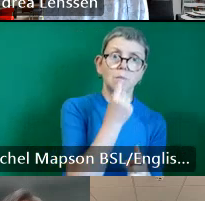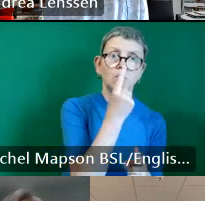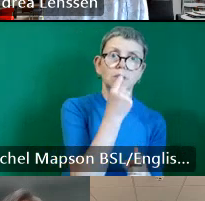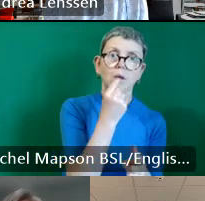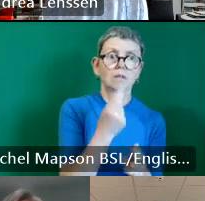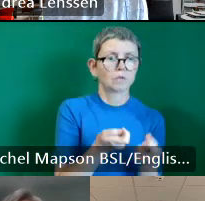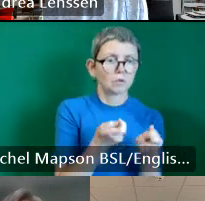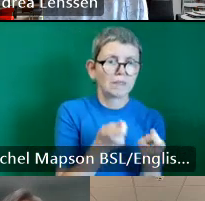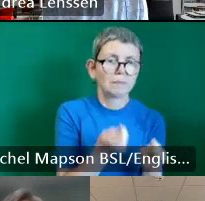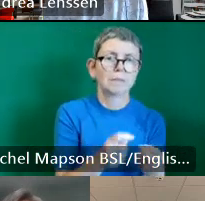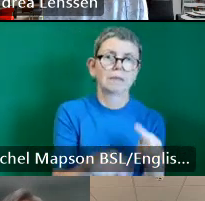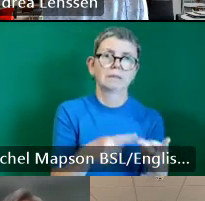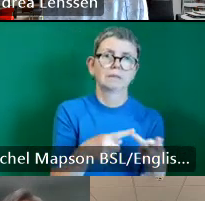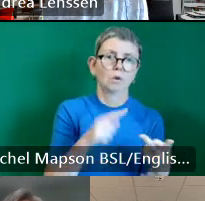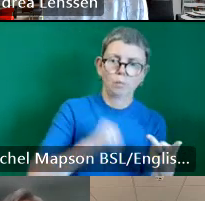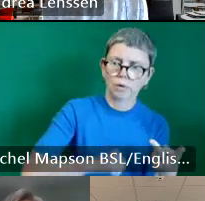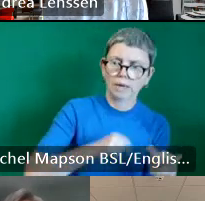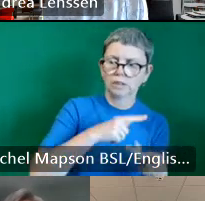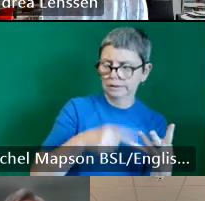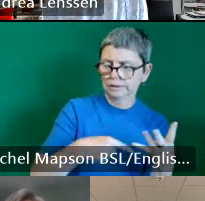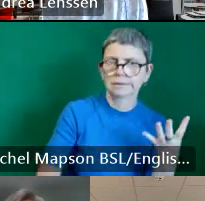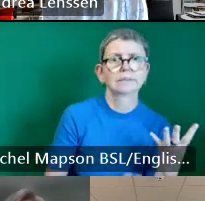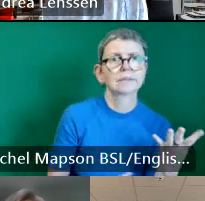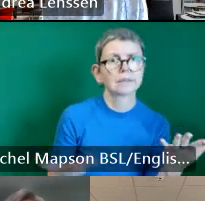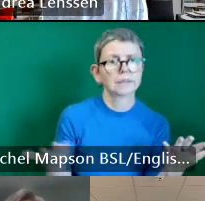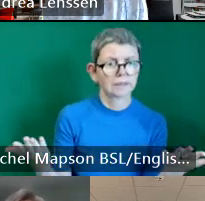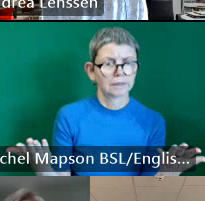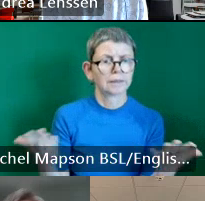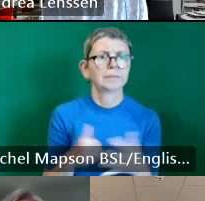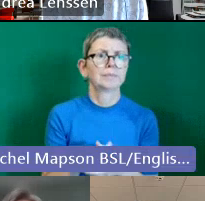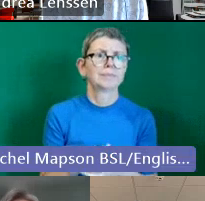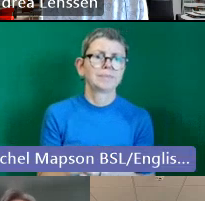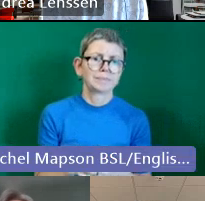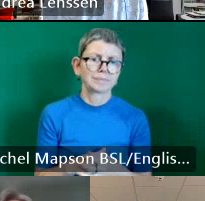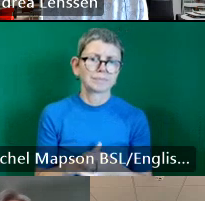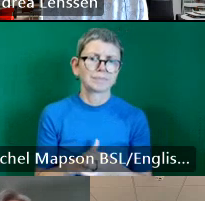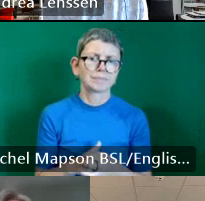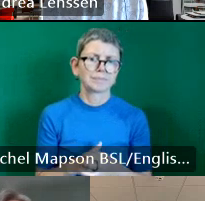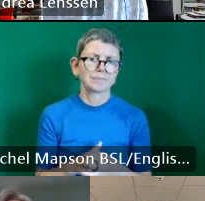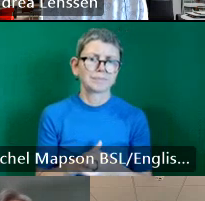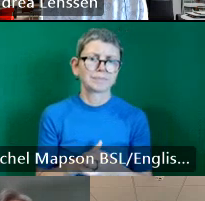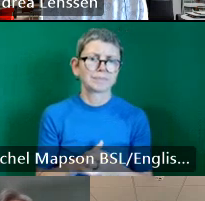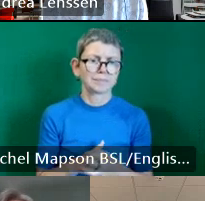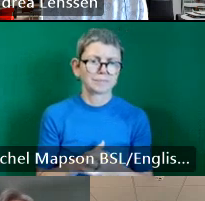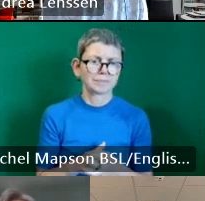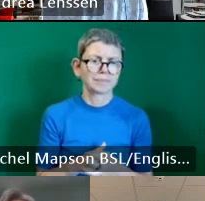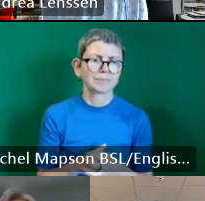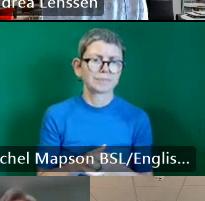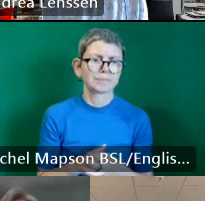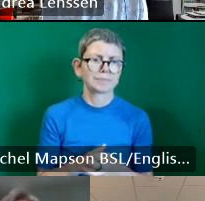differences of income, education, social cultural factors, or failures by the medical profession. They're unjustified.